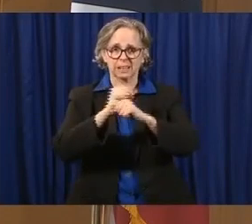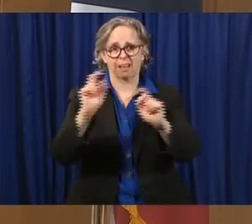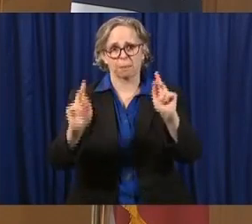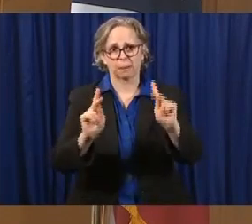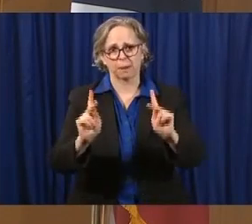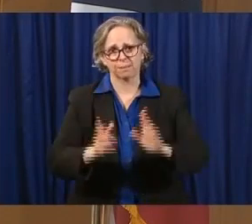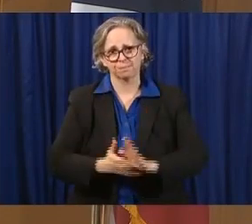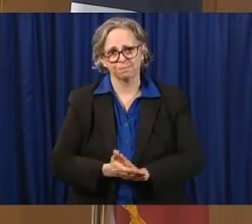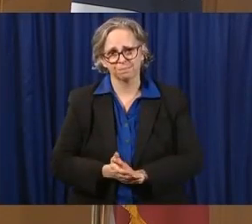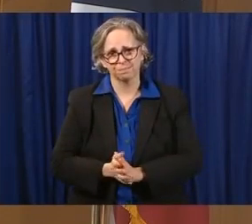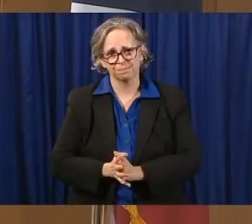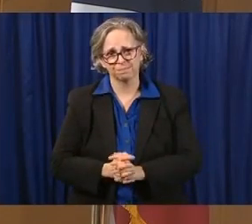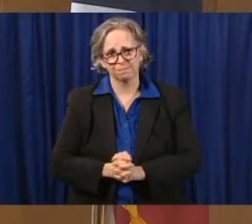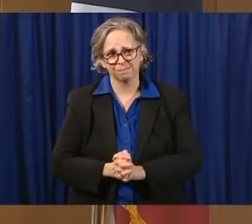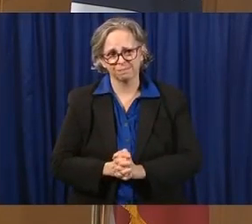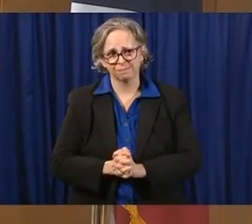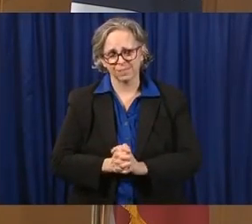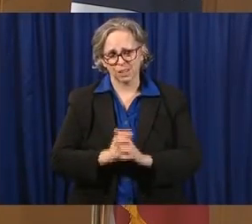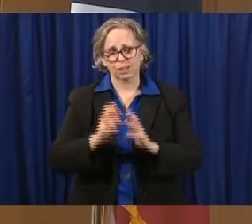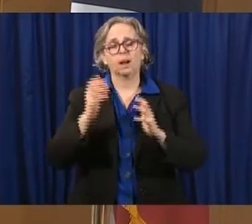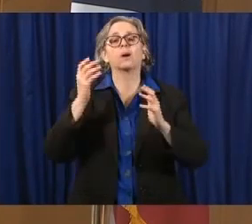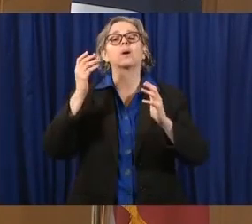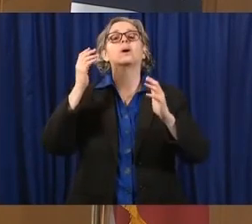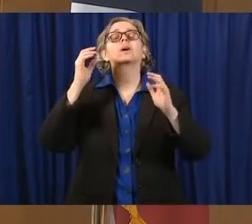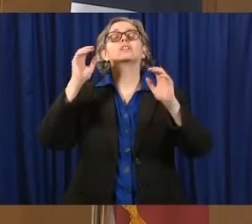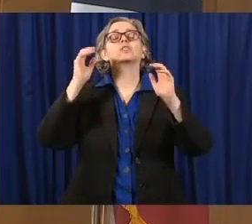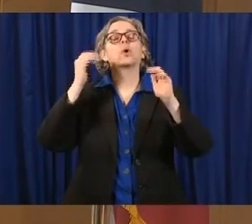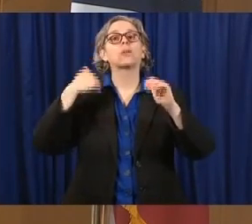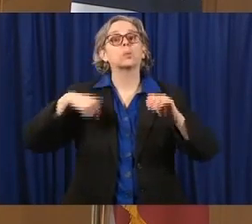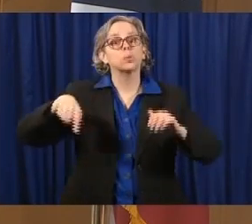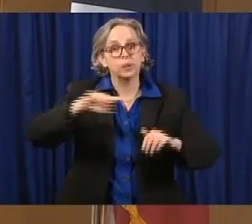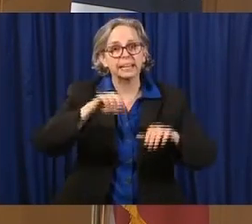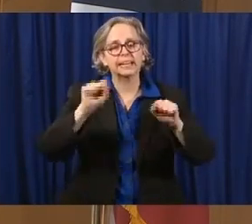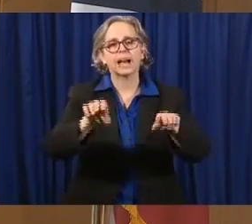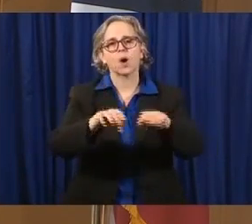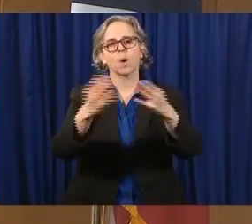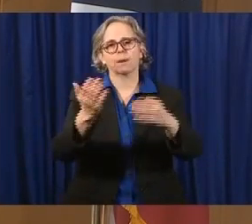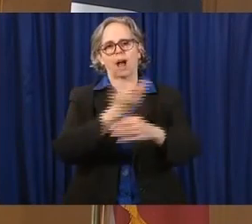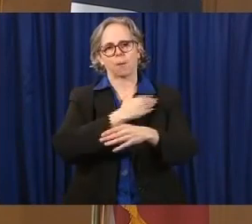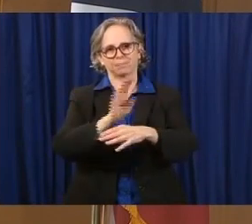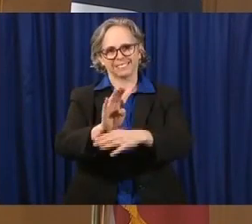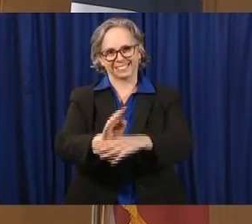But I would just say this, that